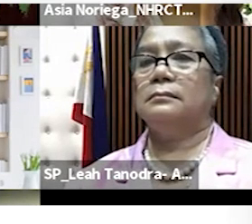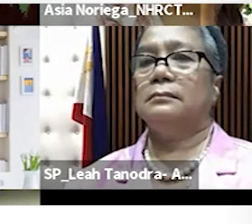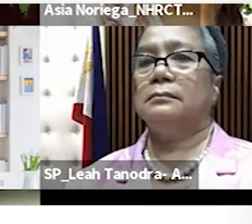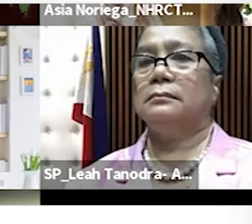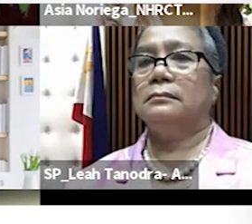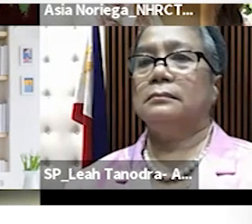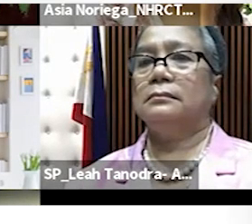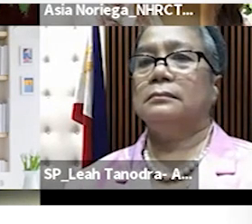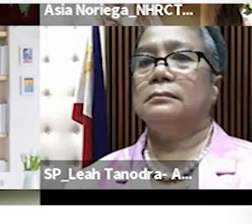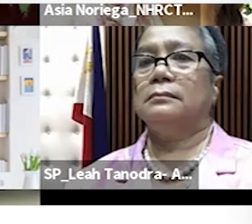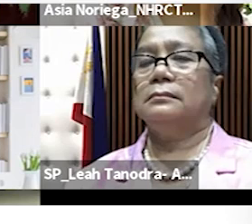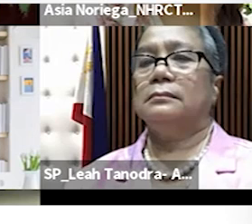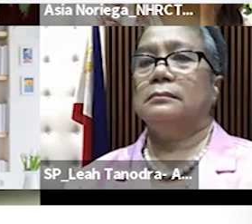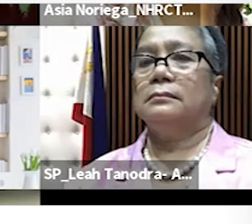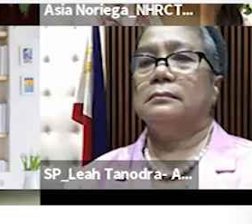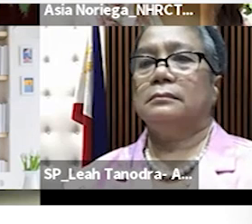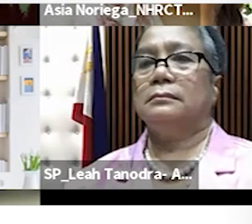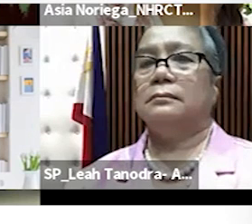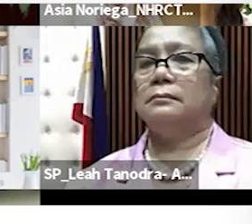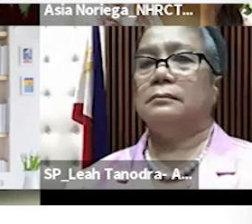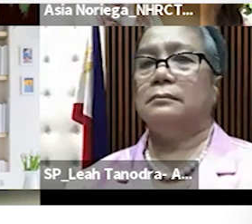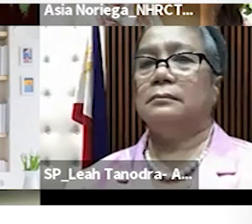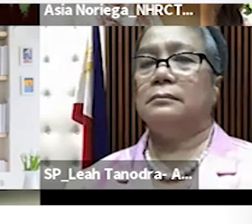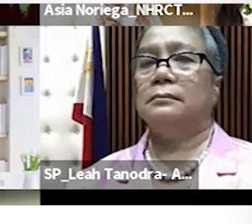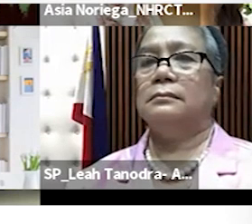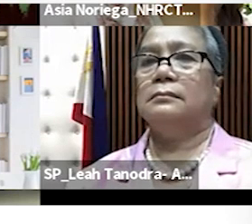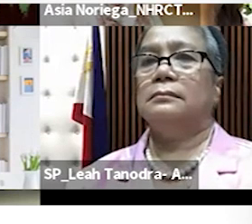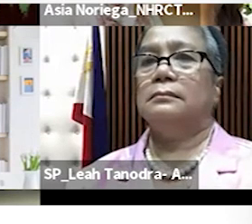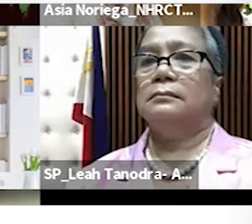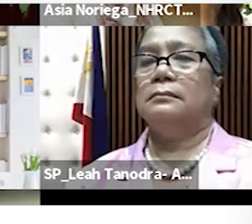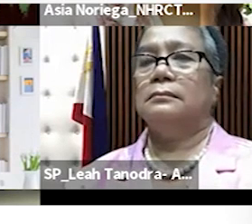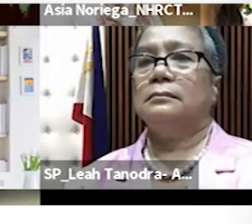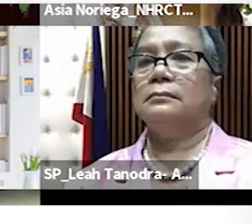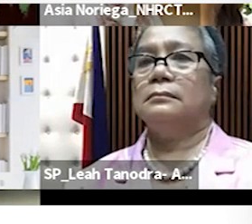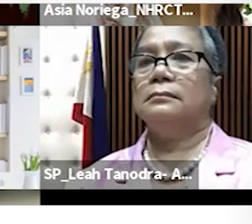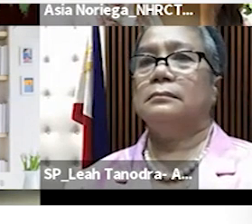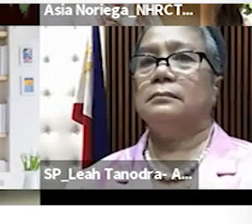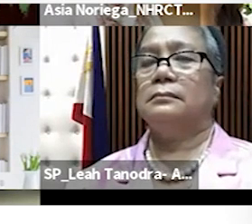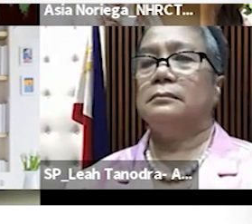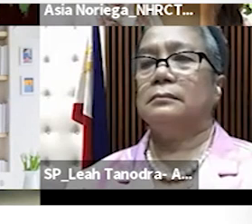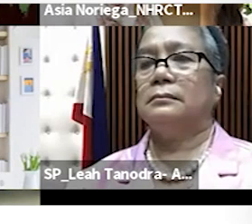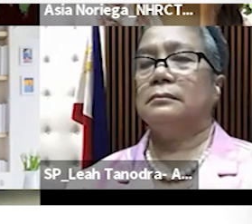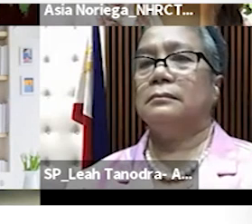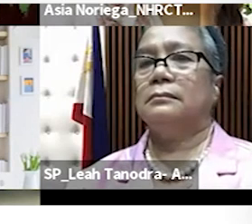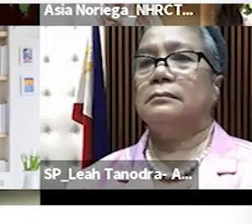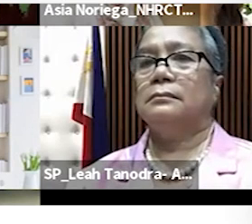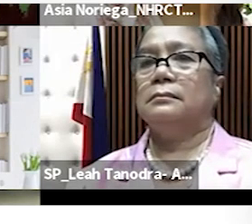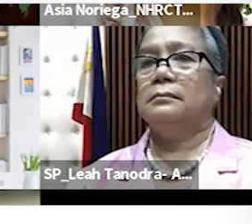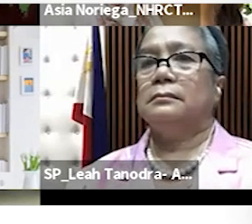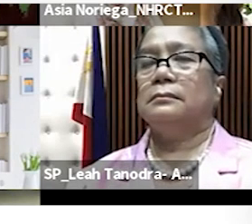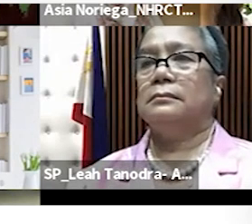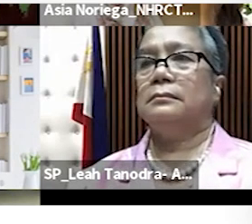thematic working group. So we select 2 members, like leader and white